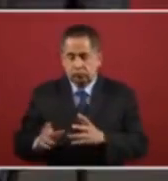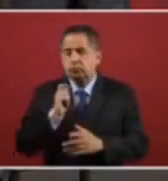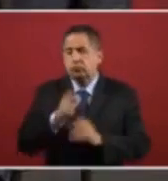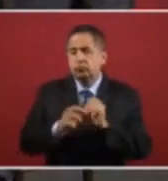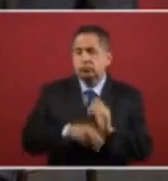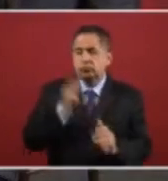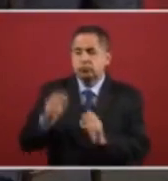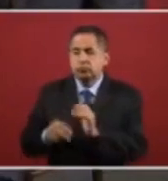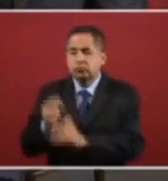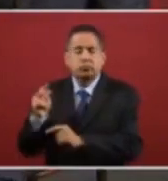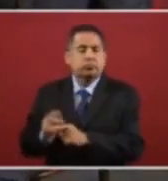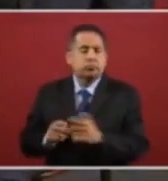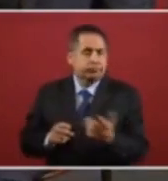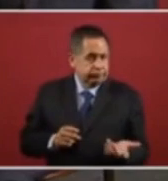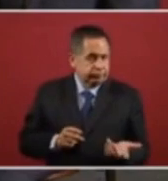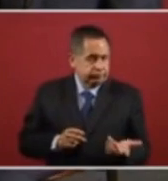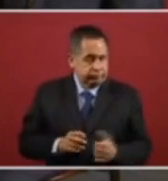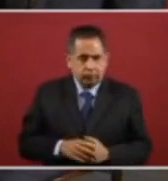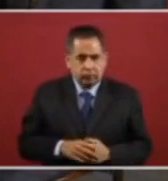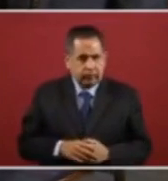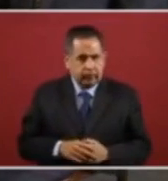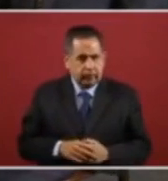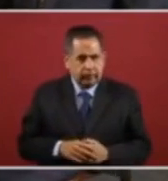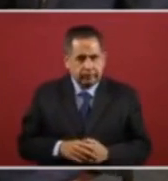these spaces.